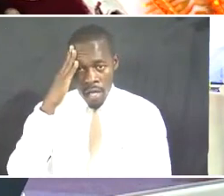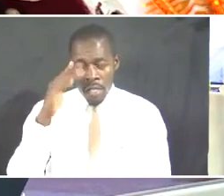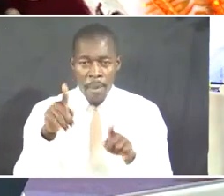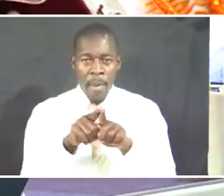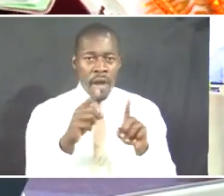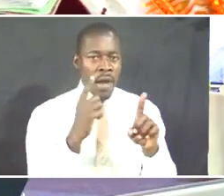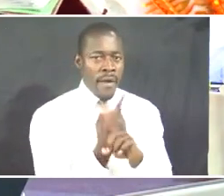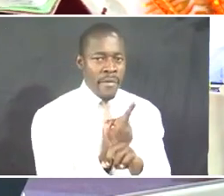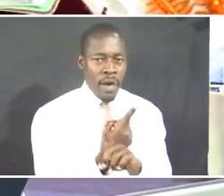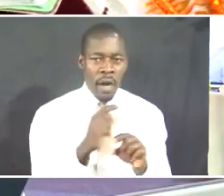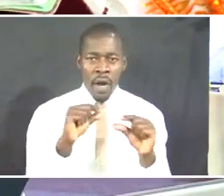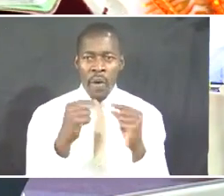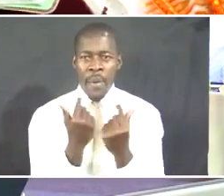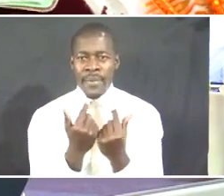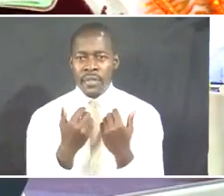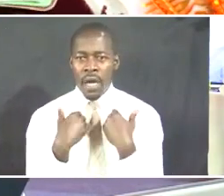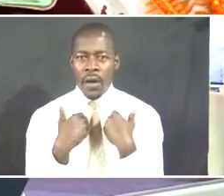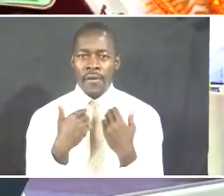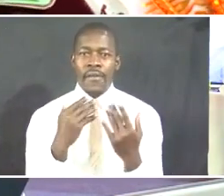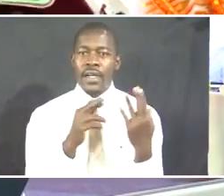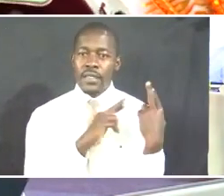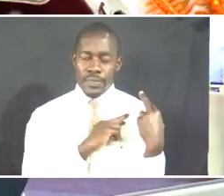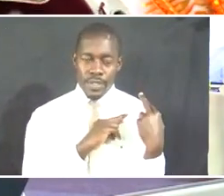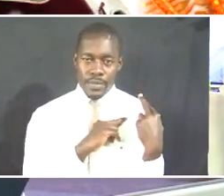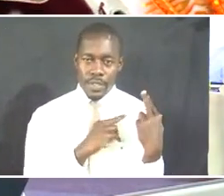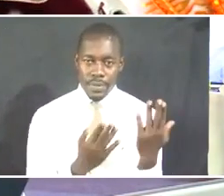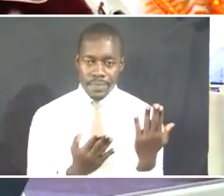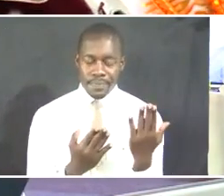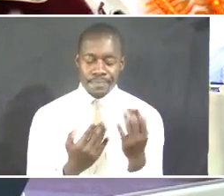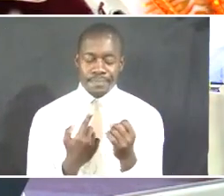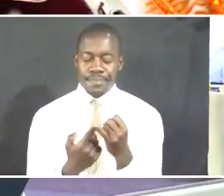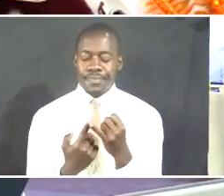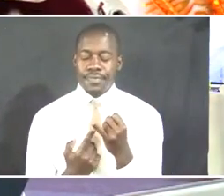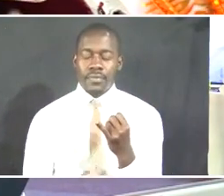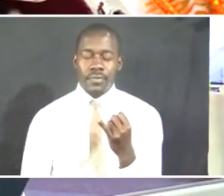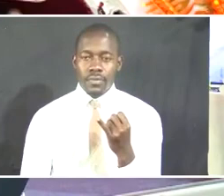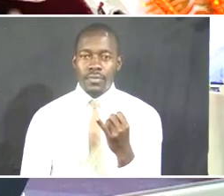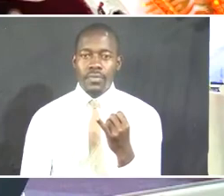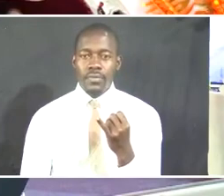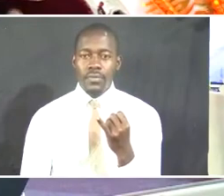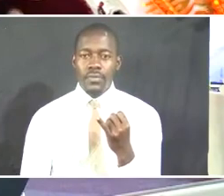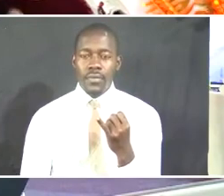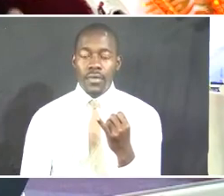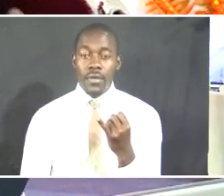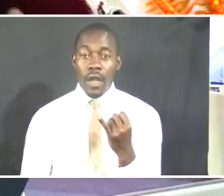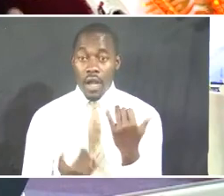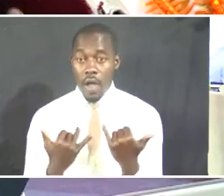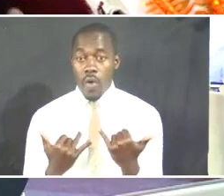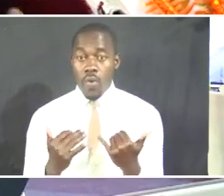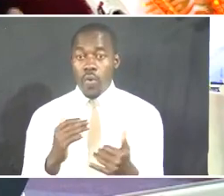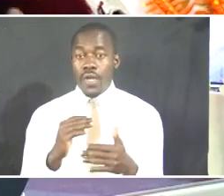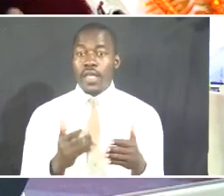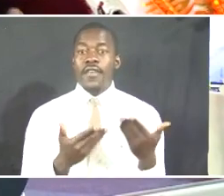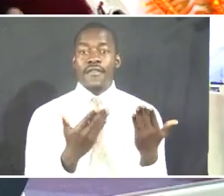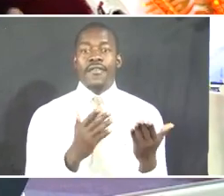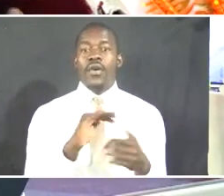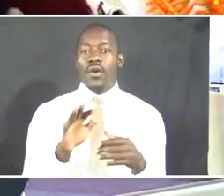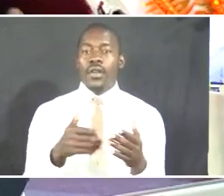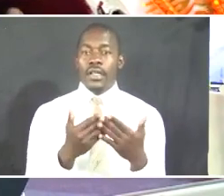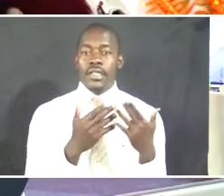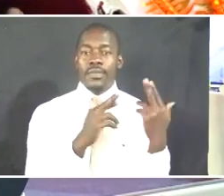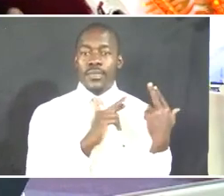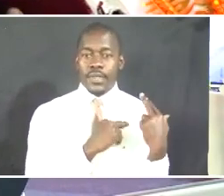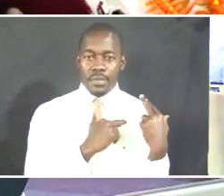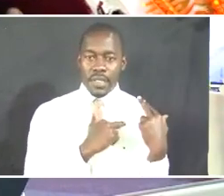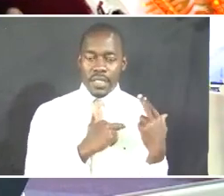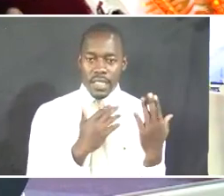to play. Number one, we have left all the responsibility of bringing the child